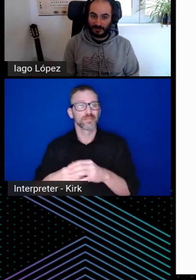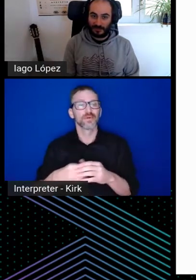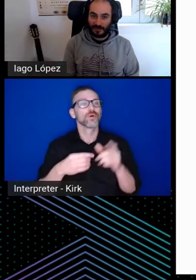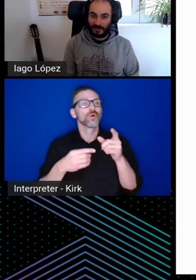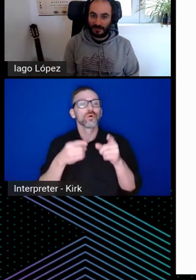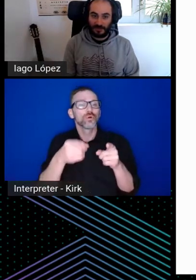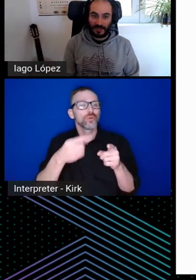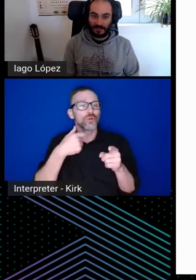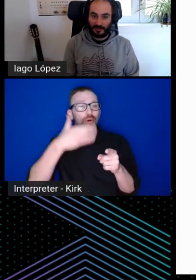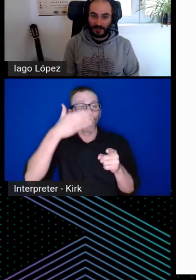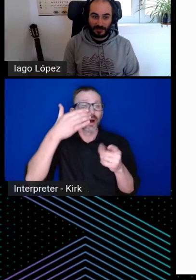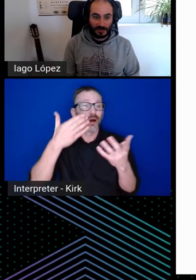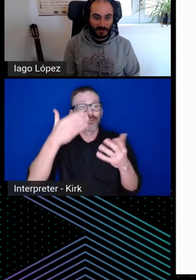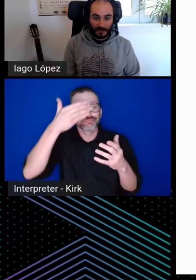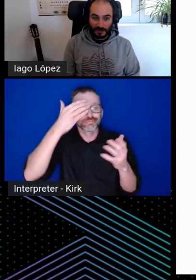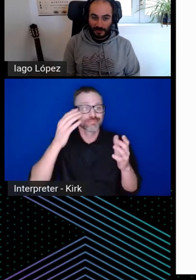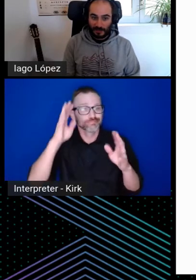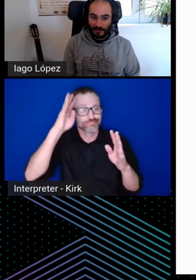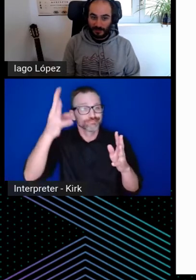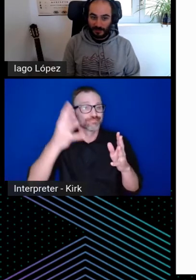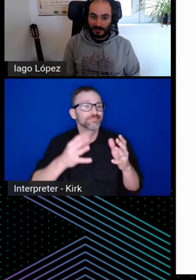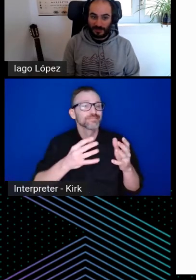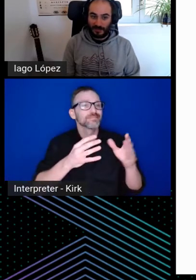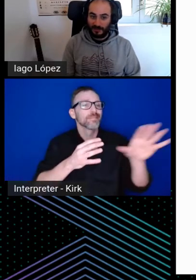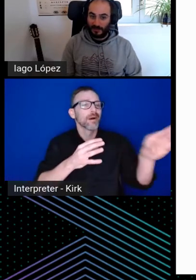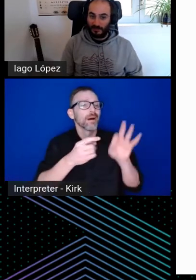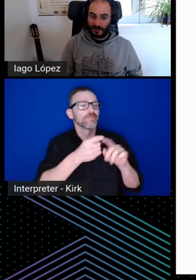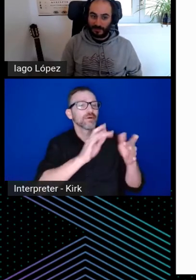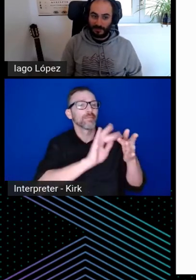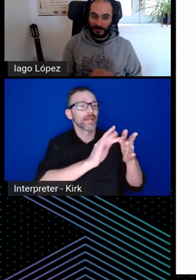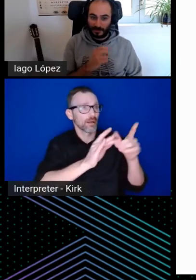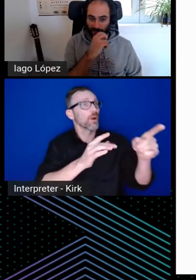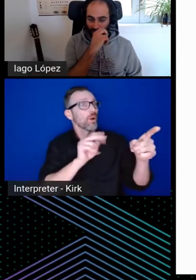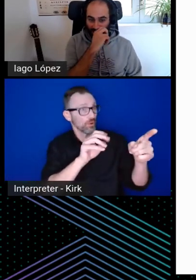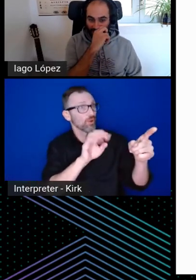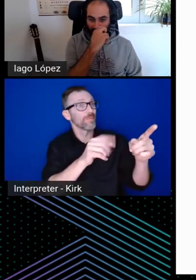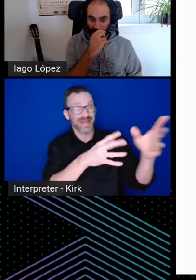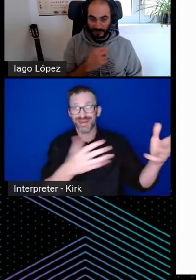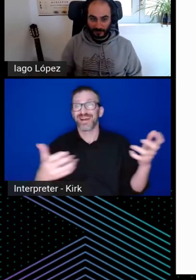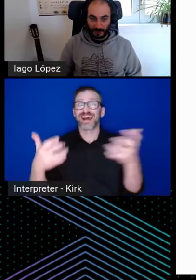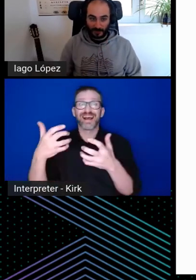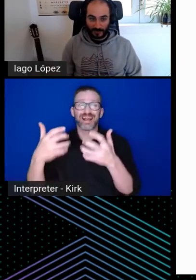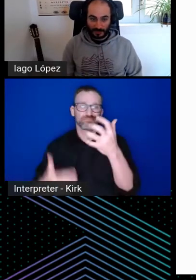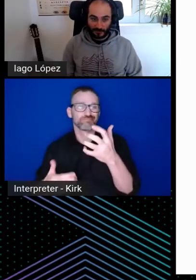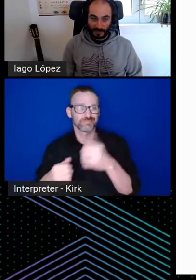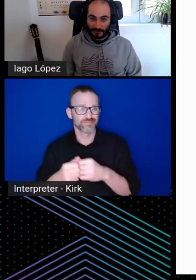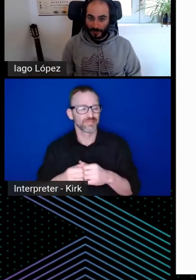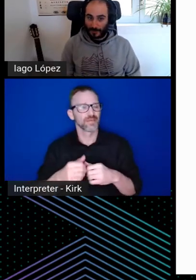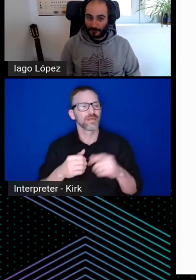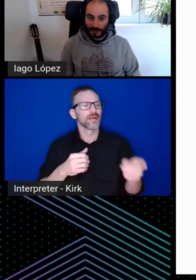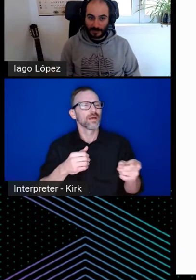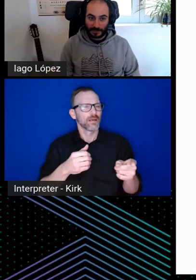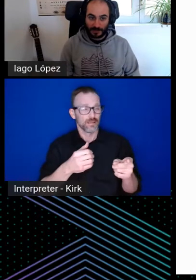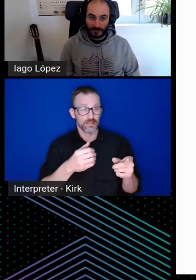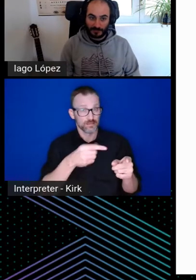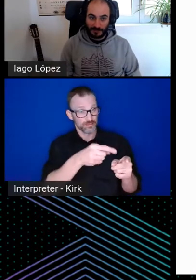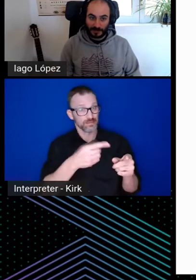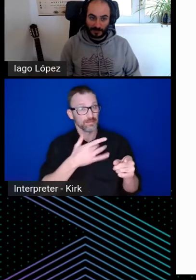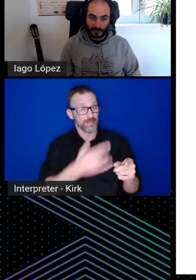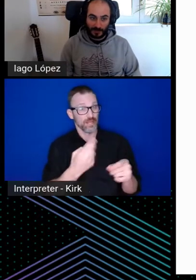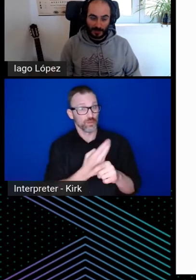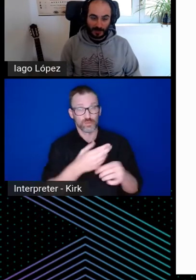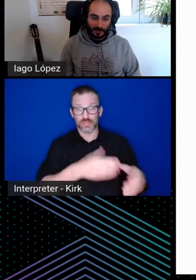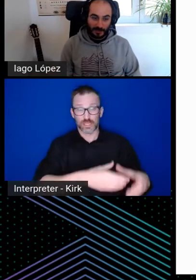that says it has Nomad. And as I said, running as a container is not supported anyway.